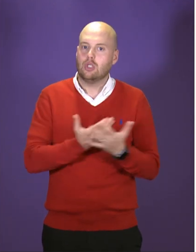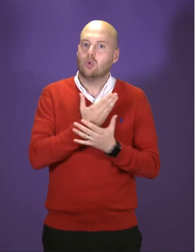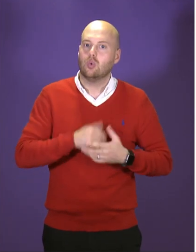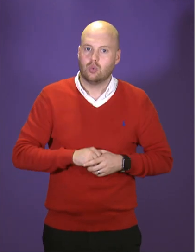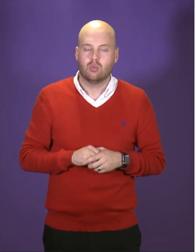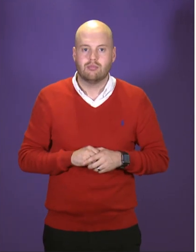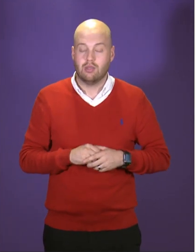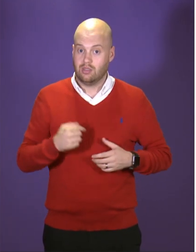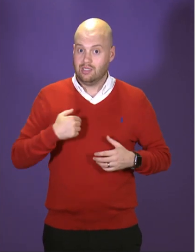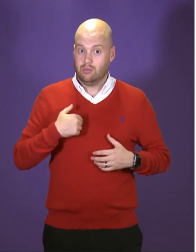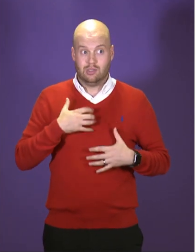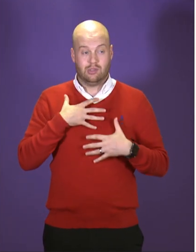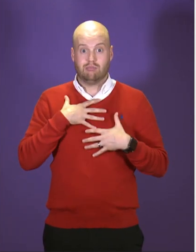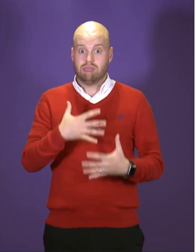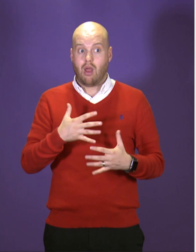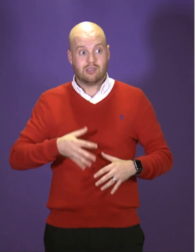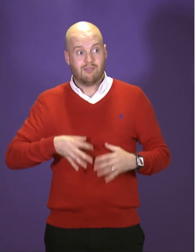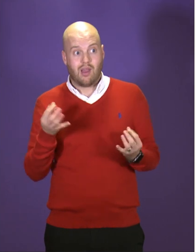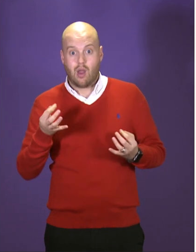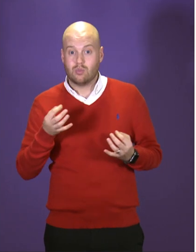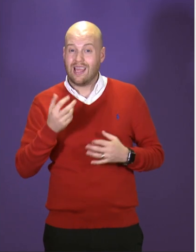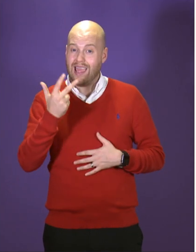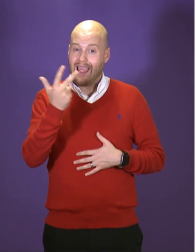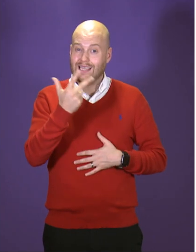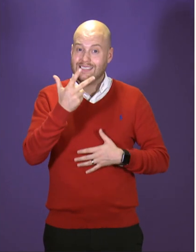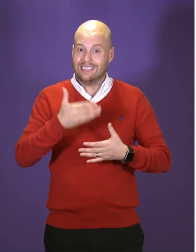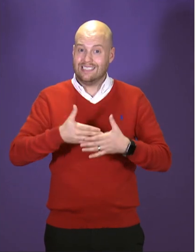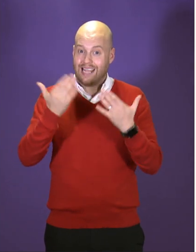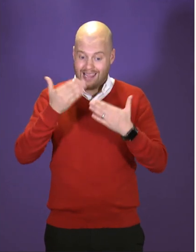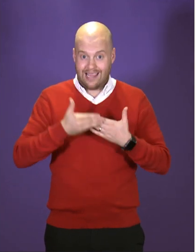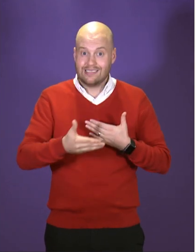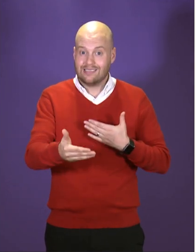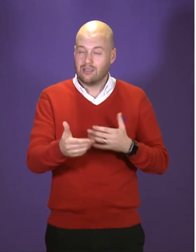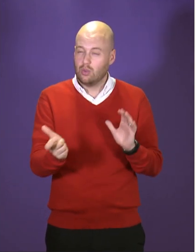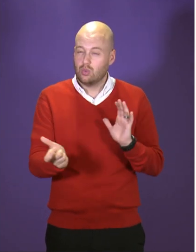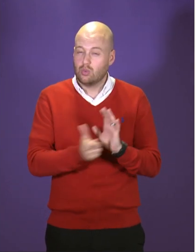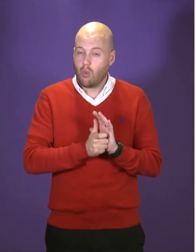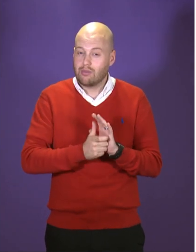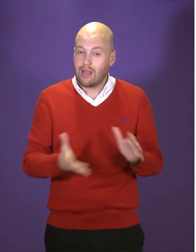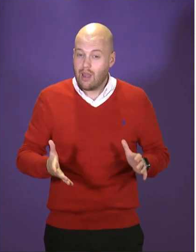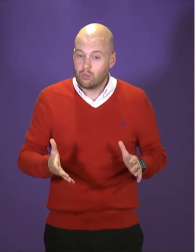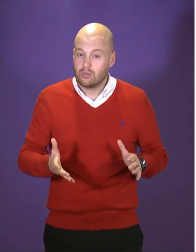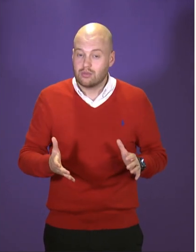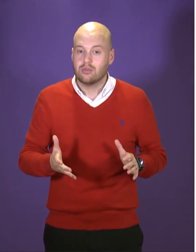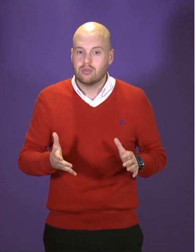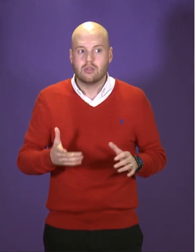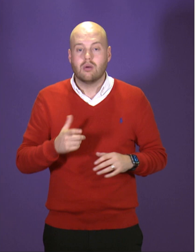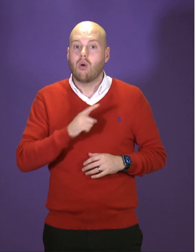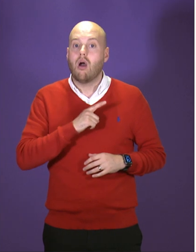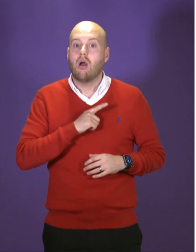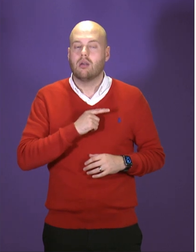an 18-day sellout because people liked the invitation to take a risk